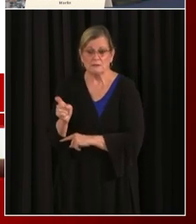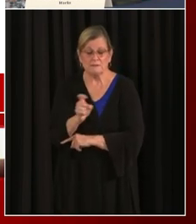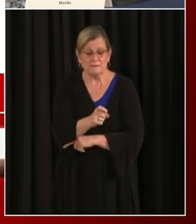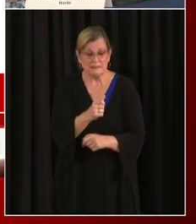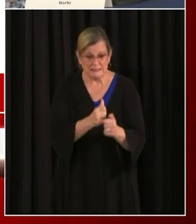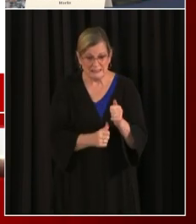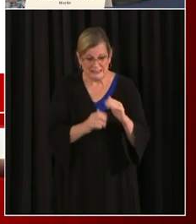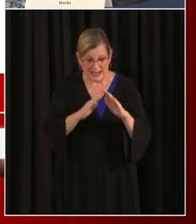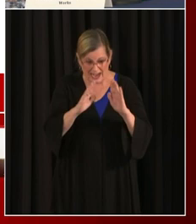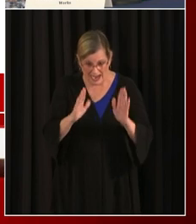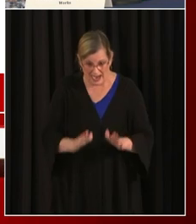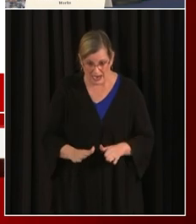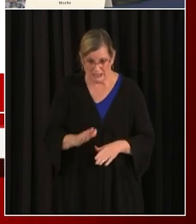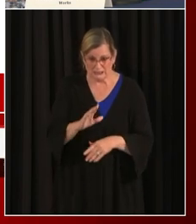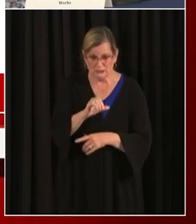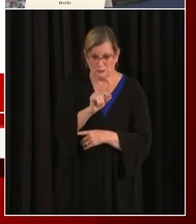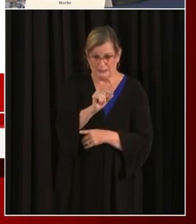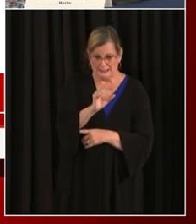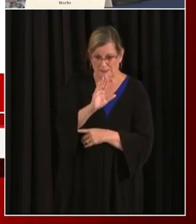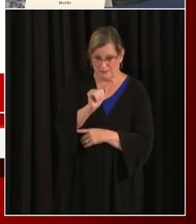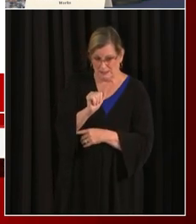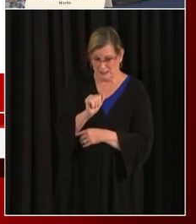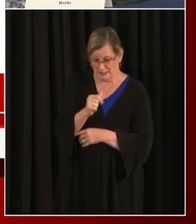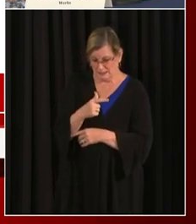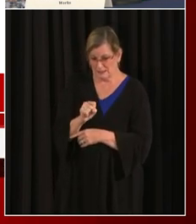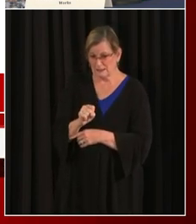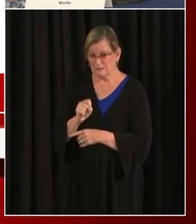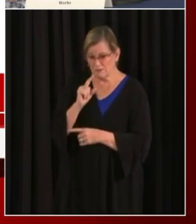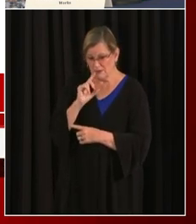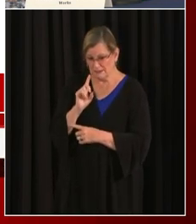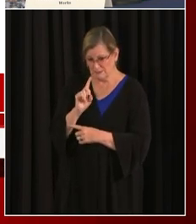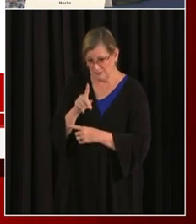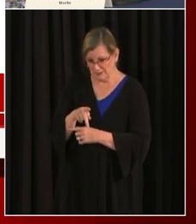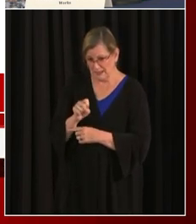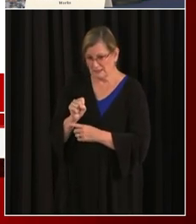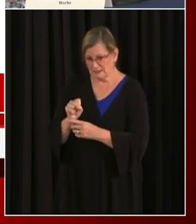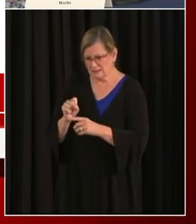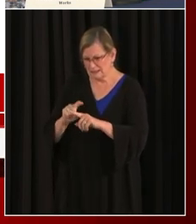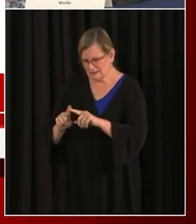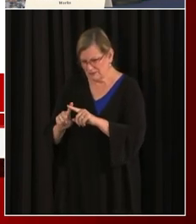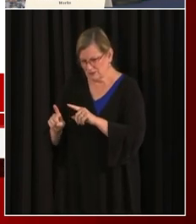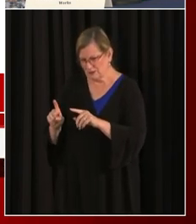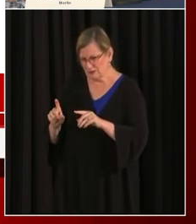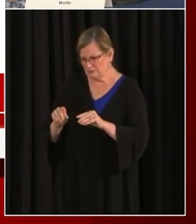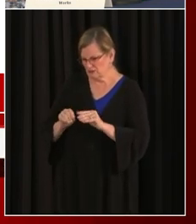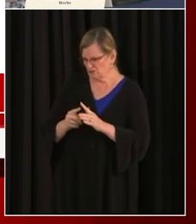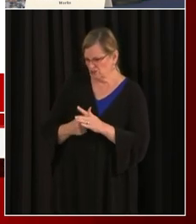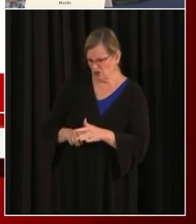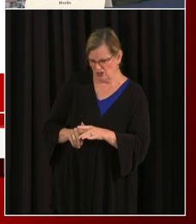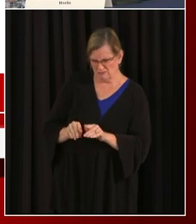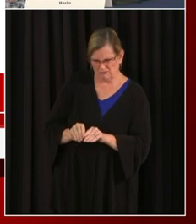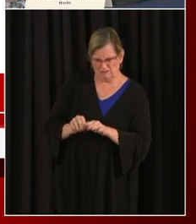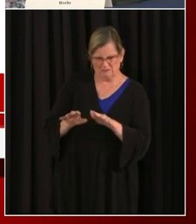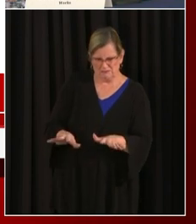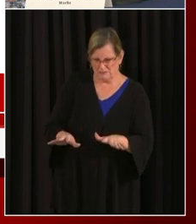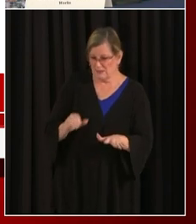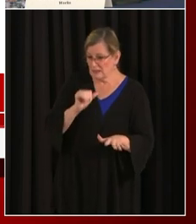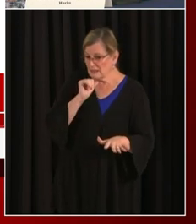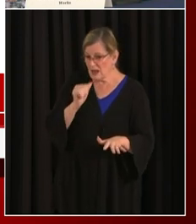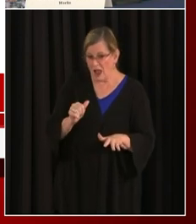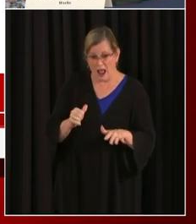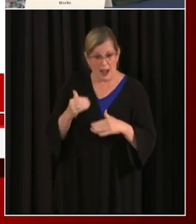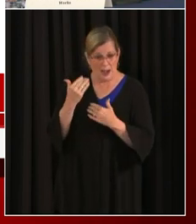for every DPW collection point in the city to start off, but we will not limit collections to 20